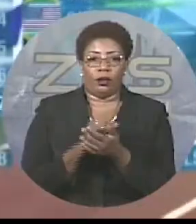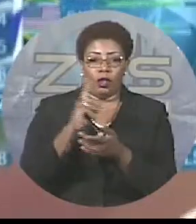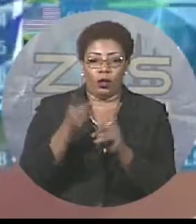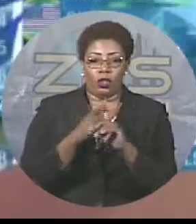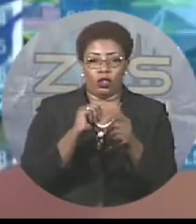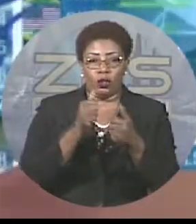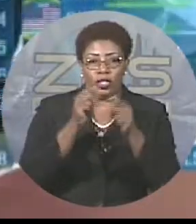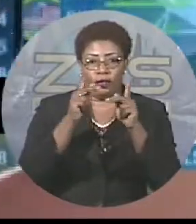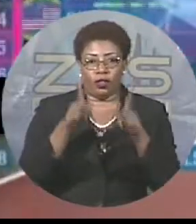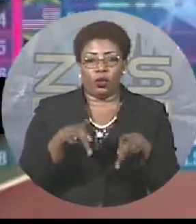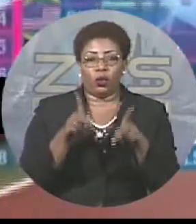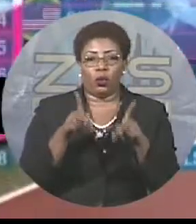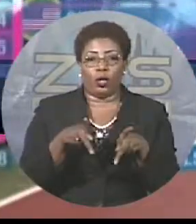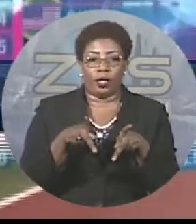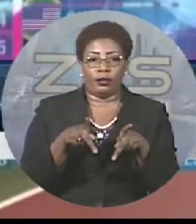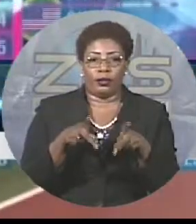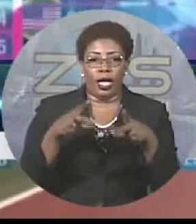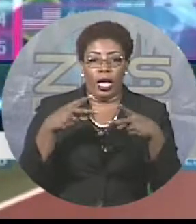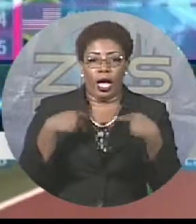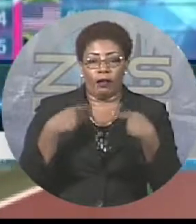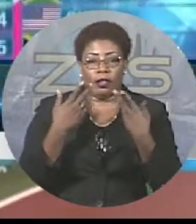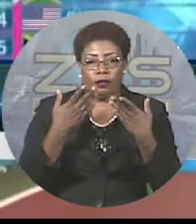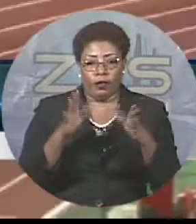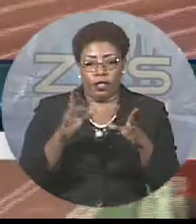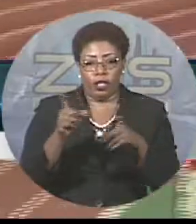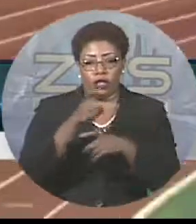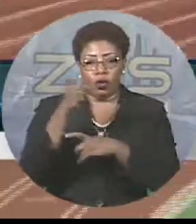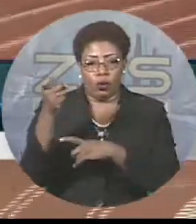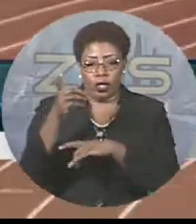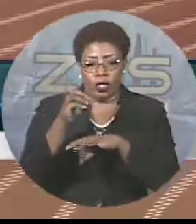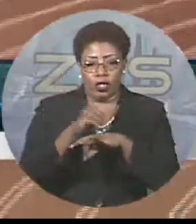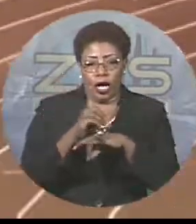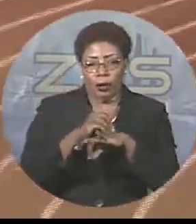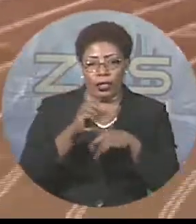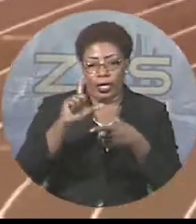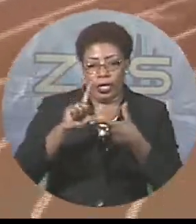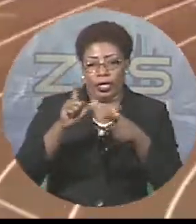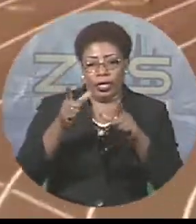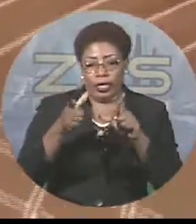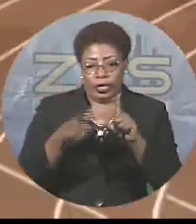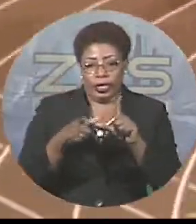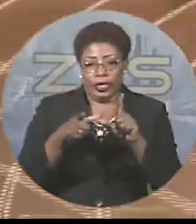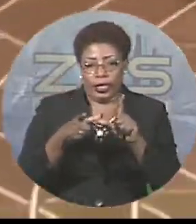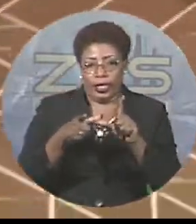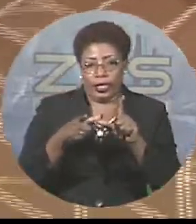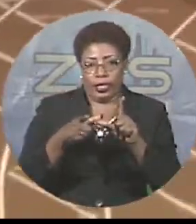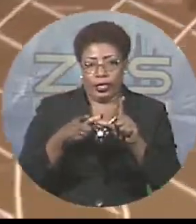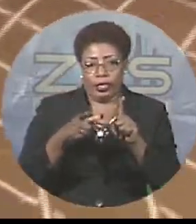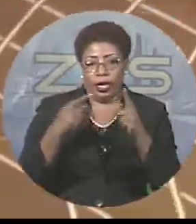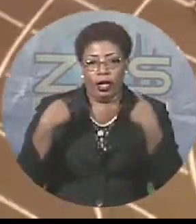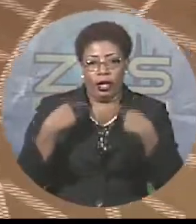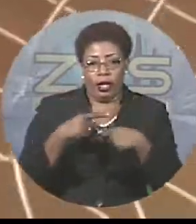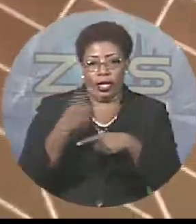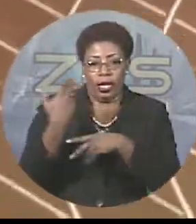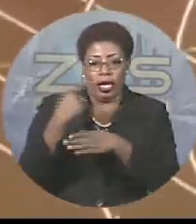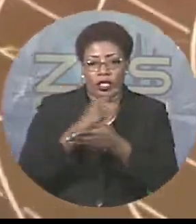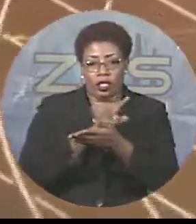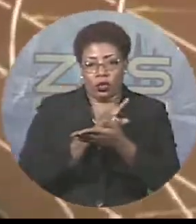Welcome to sports, everybody. Having already won the Diamond League 200-meter title last week with a new national record clocking